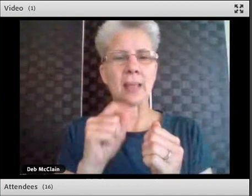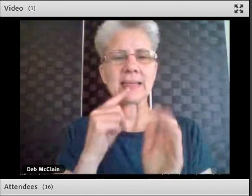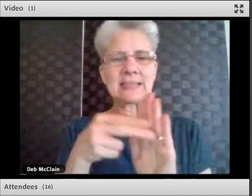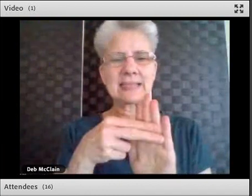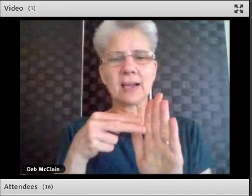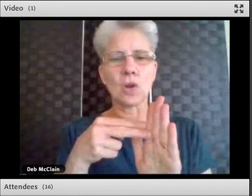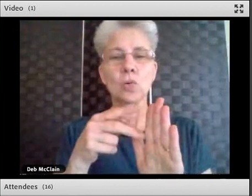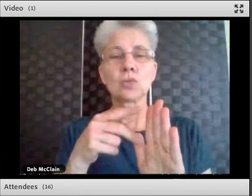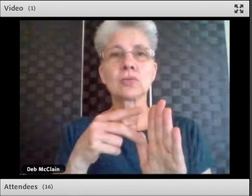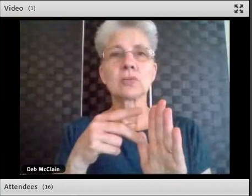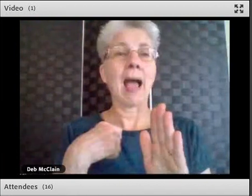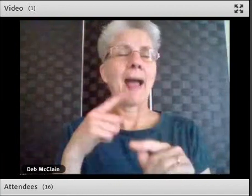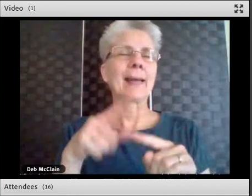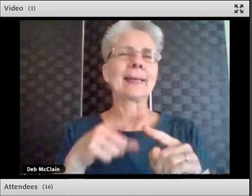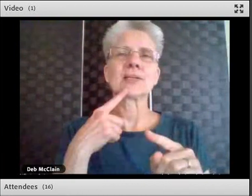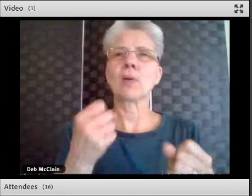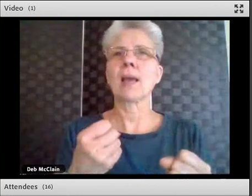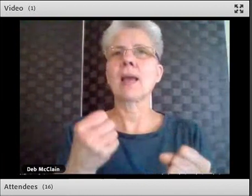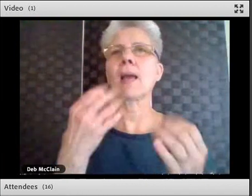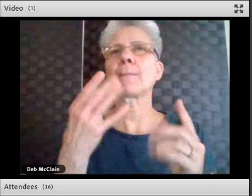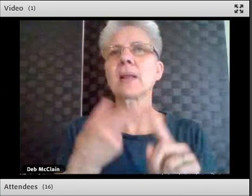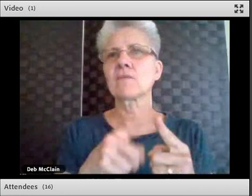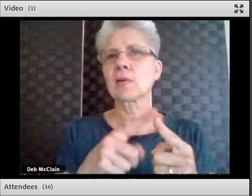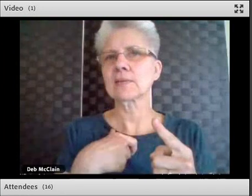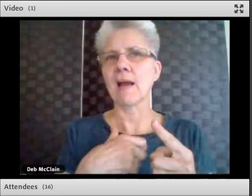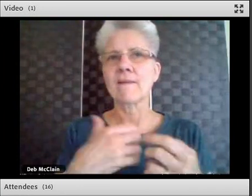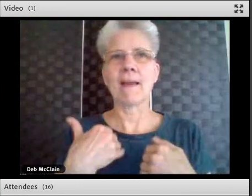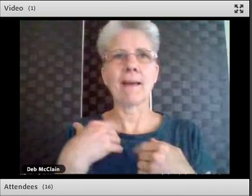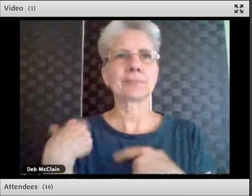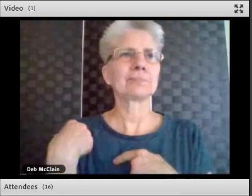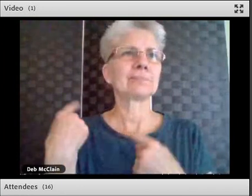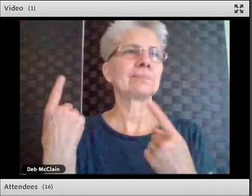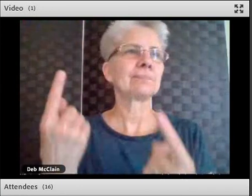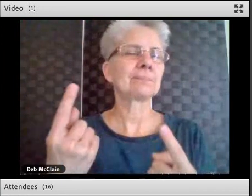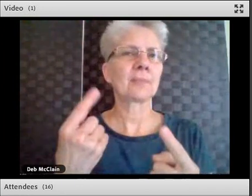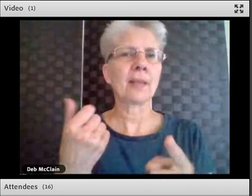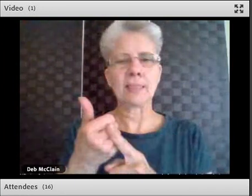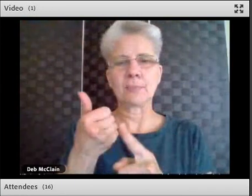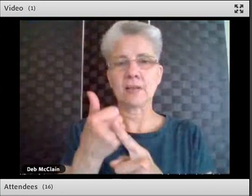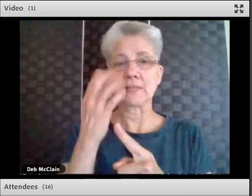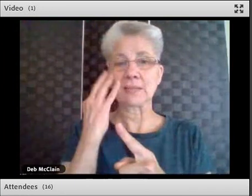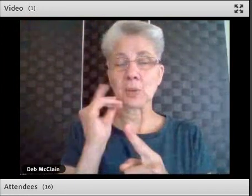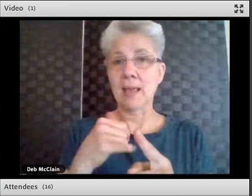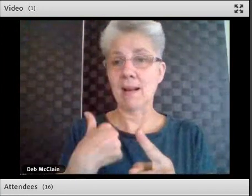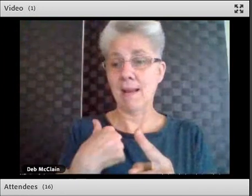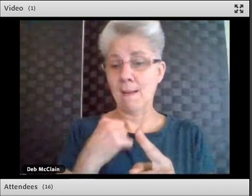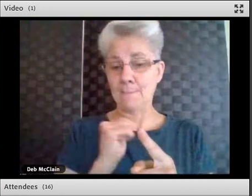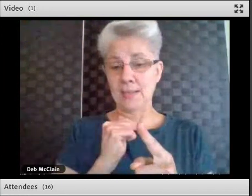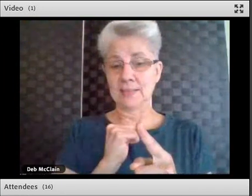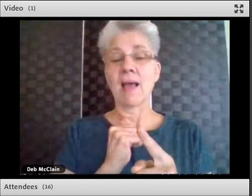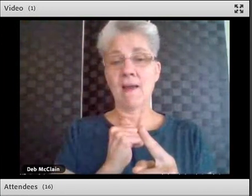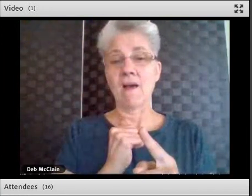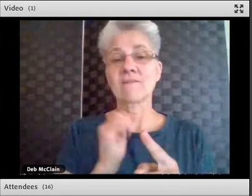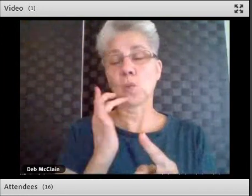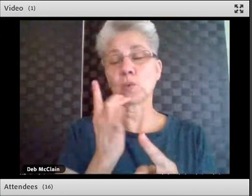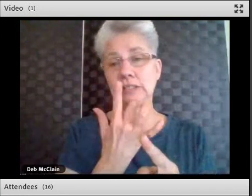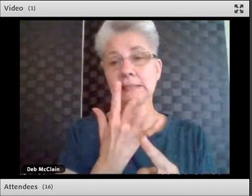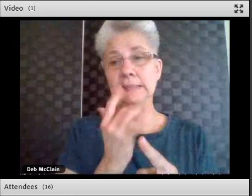diagnosed or acknowledged. I can't tell you how many friends I have had that have gone through this. I myself am very